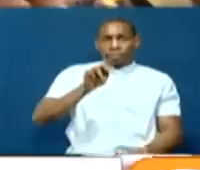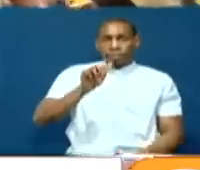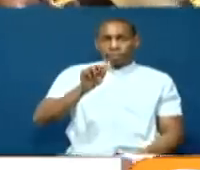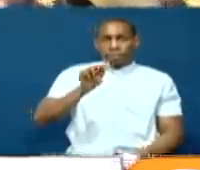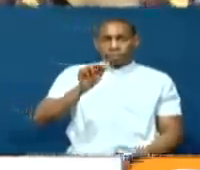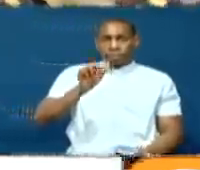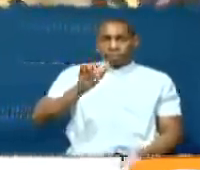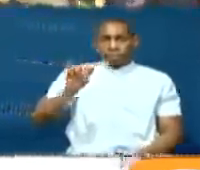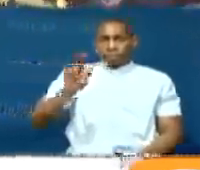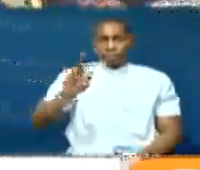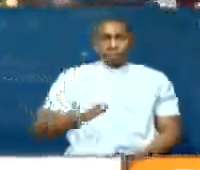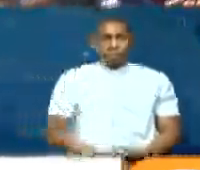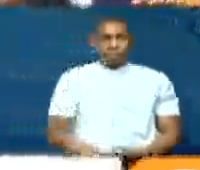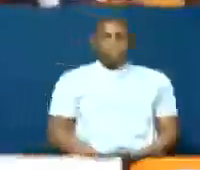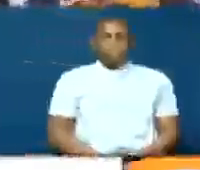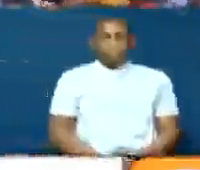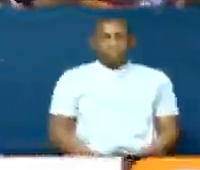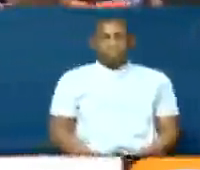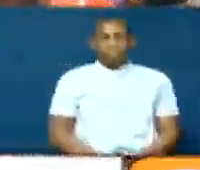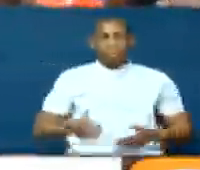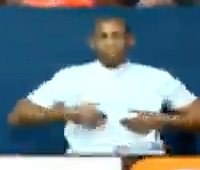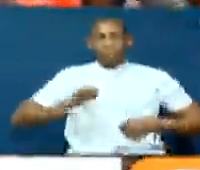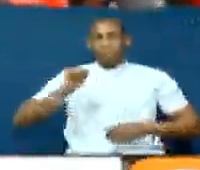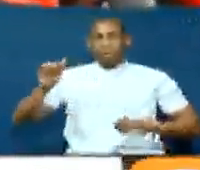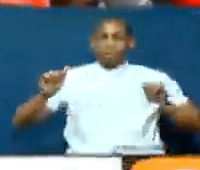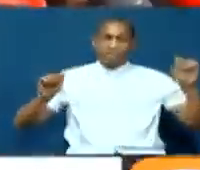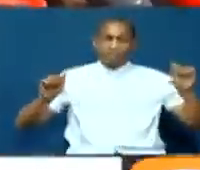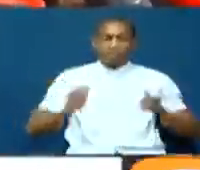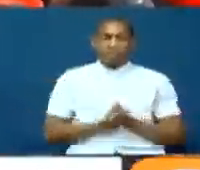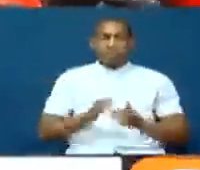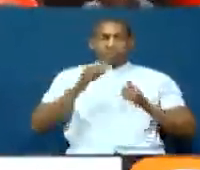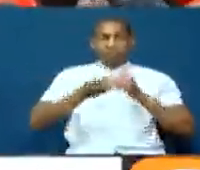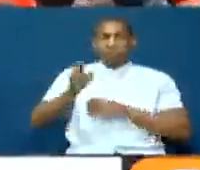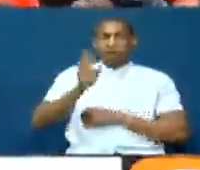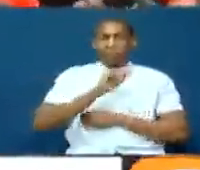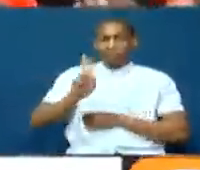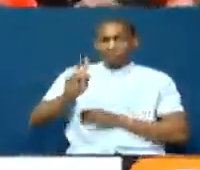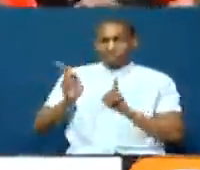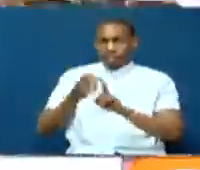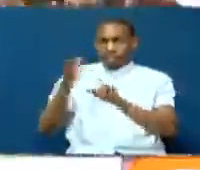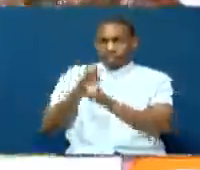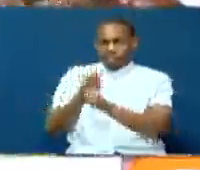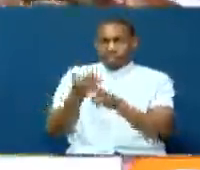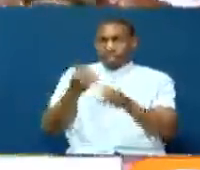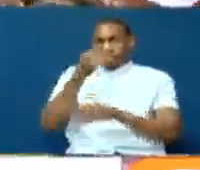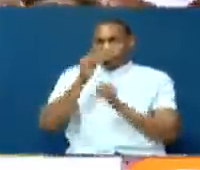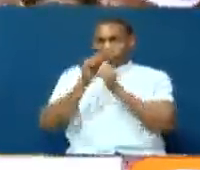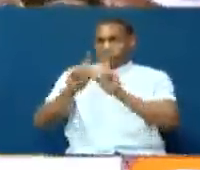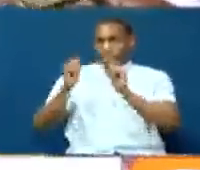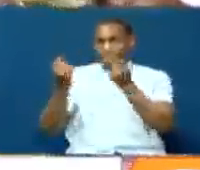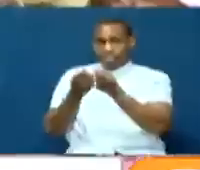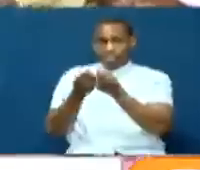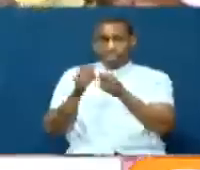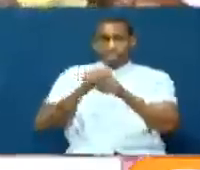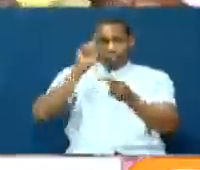Mkono. Vijana! Vijana! With Sonko's return to the Kenya Kwanza Alliance, Ruto and his team,